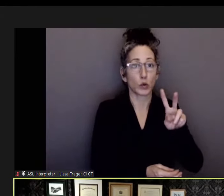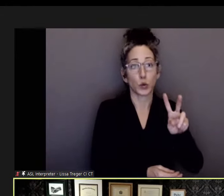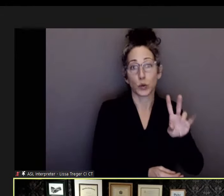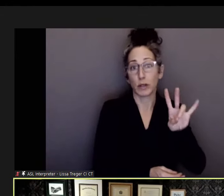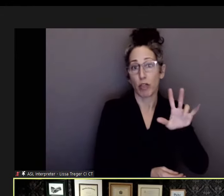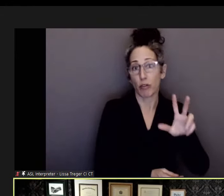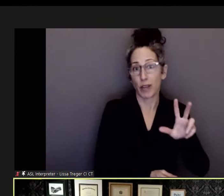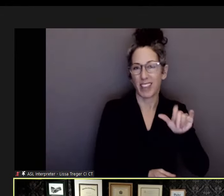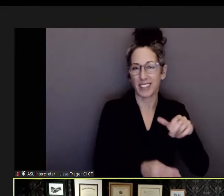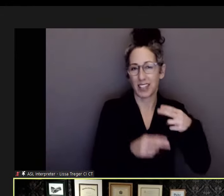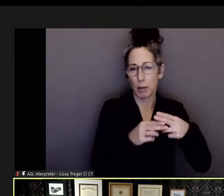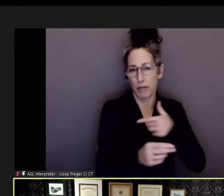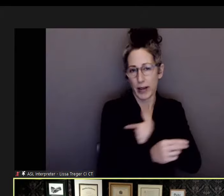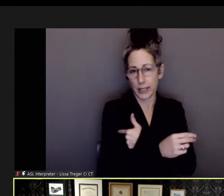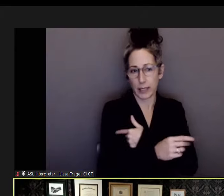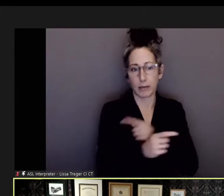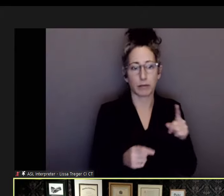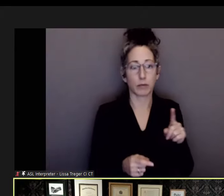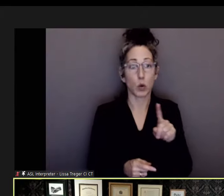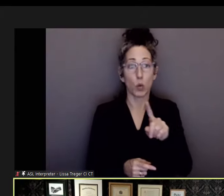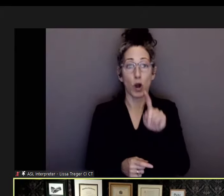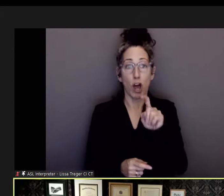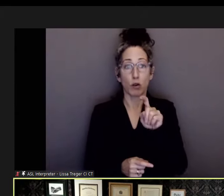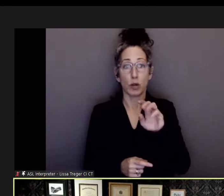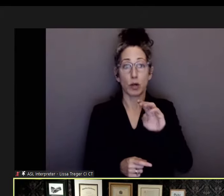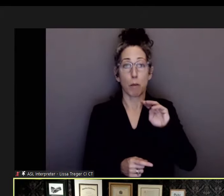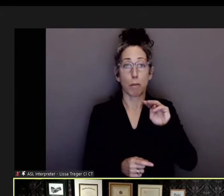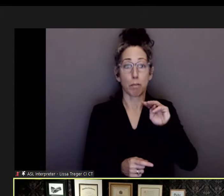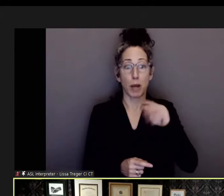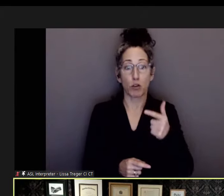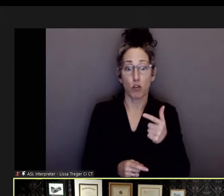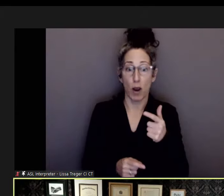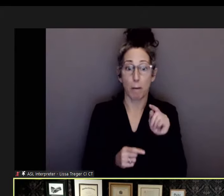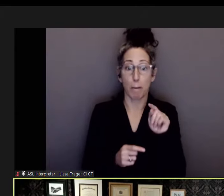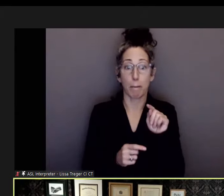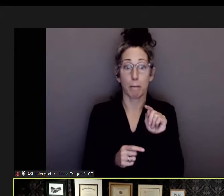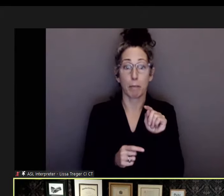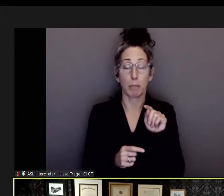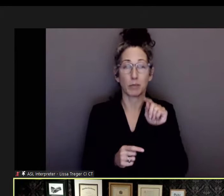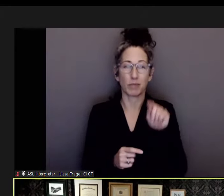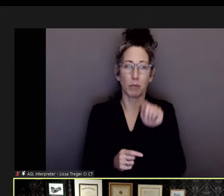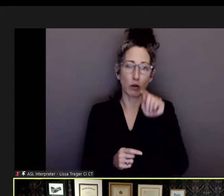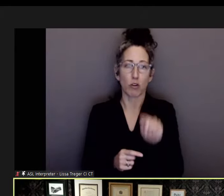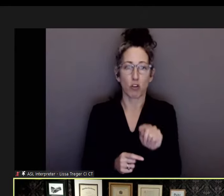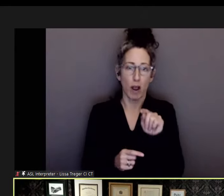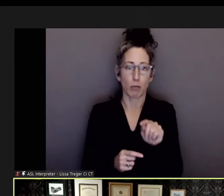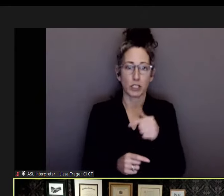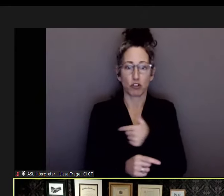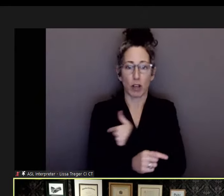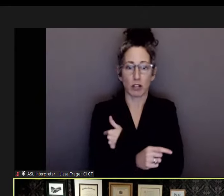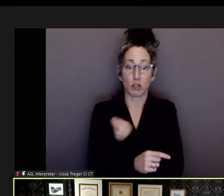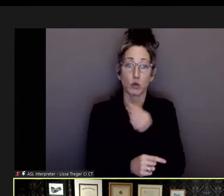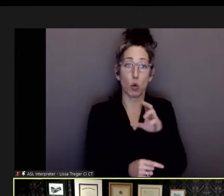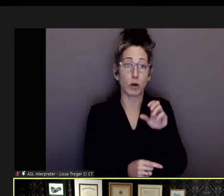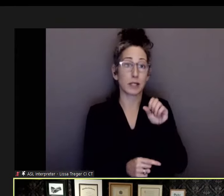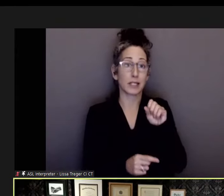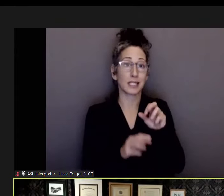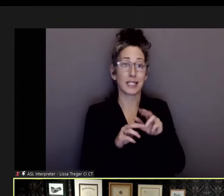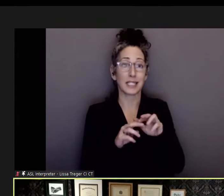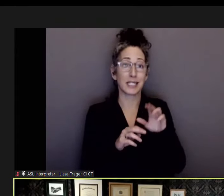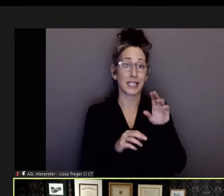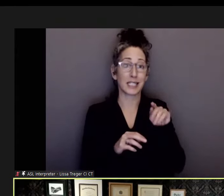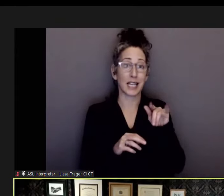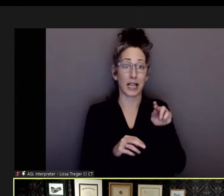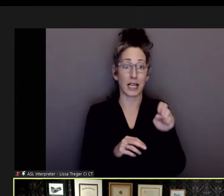it, 100 microgram injections, 2 of them, or they got saline placebo, 2 injections. And of course, we didn't